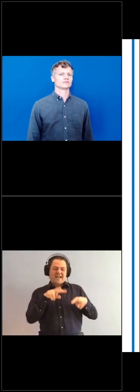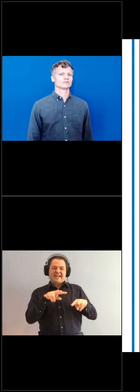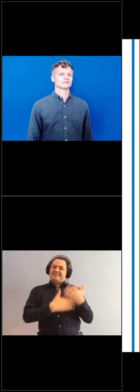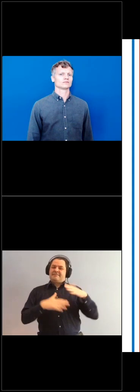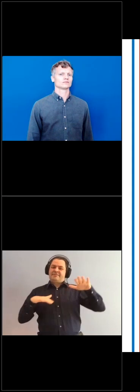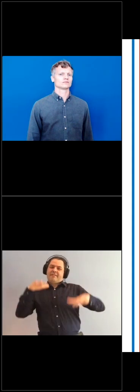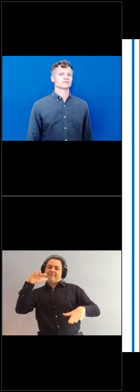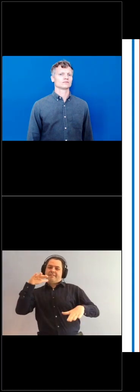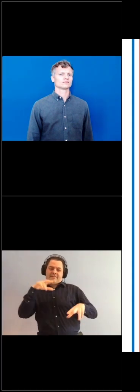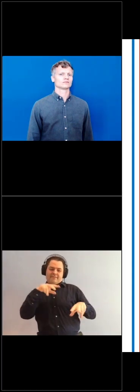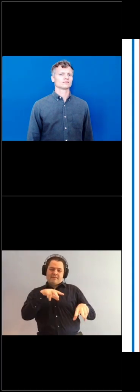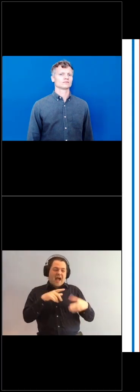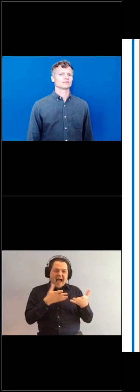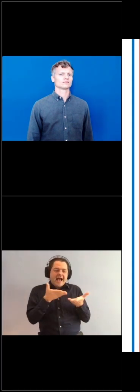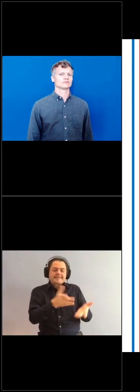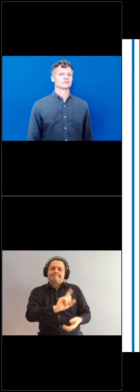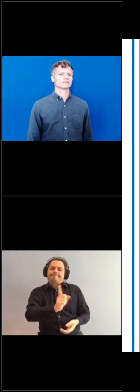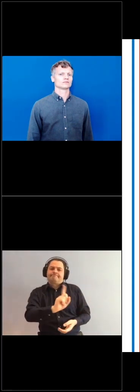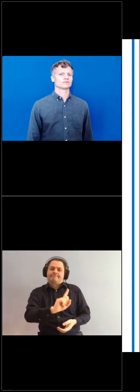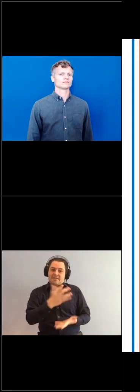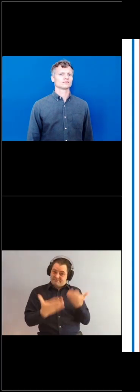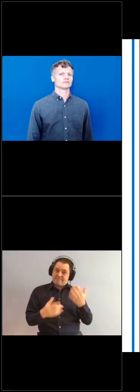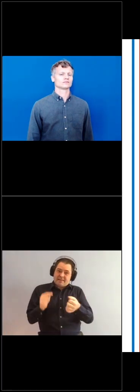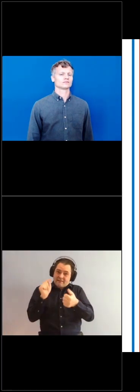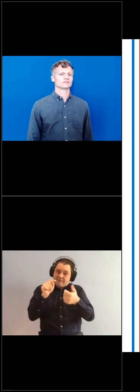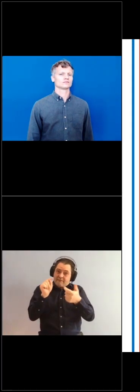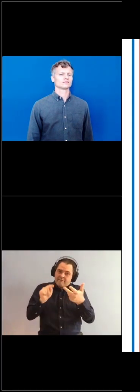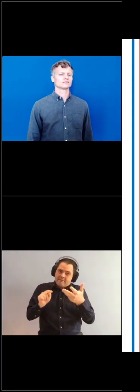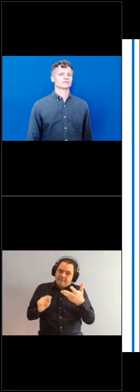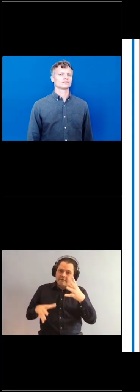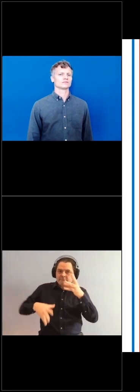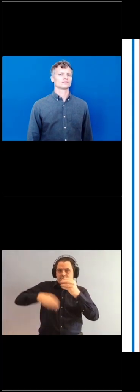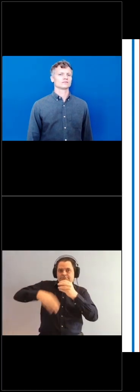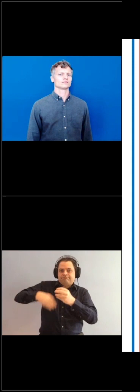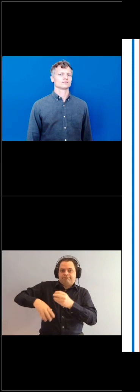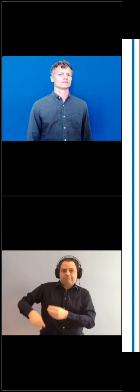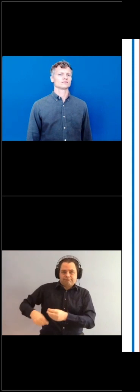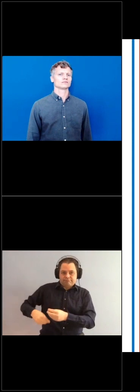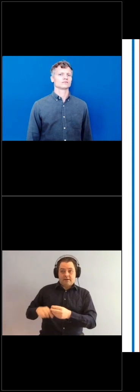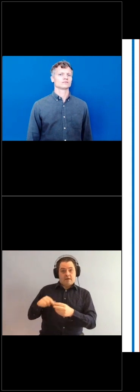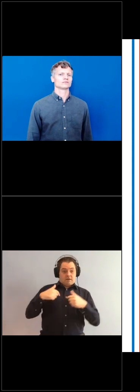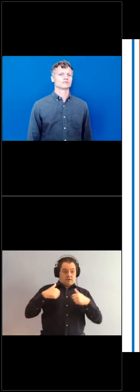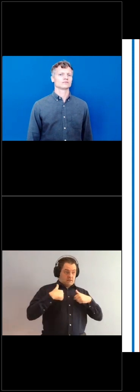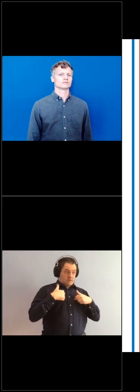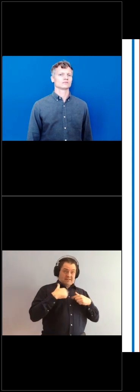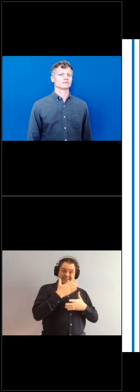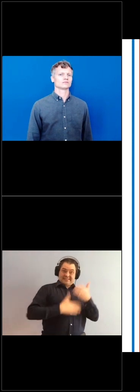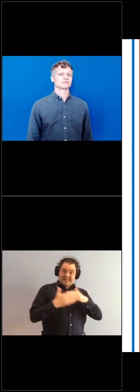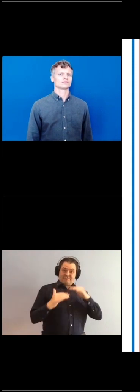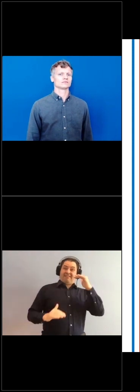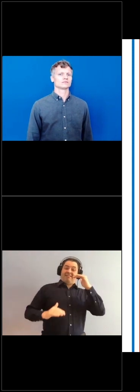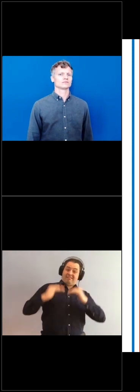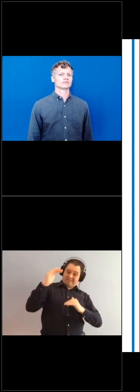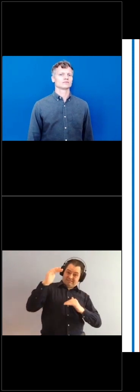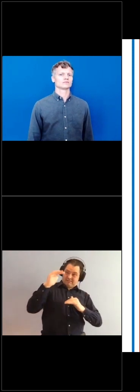disabilities. So these are then added on to pre-existing inequalities, such as